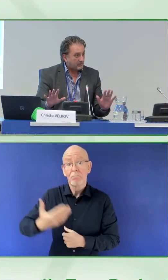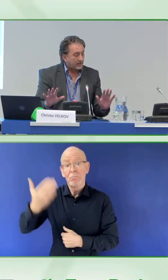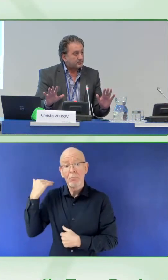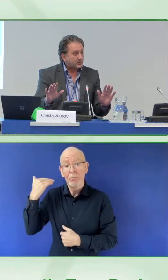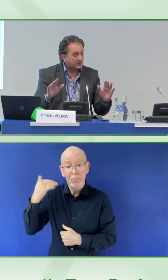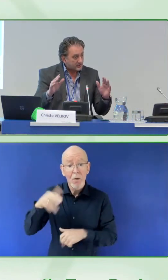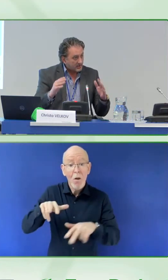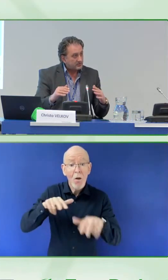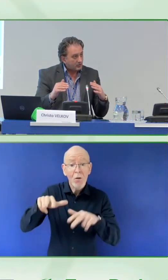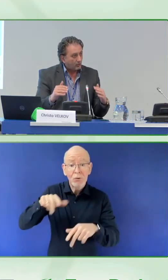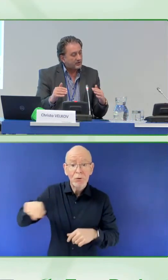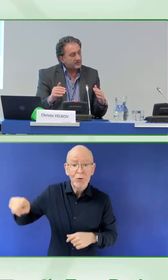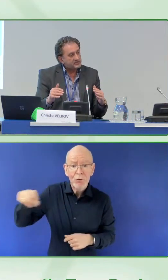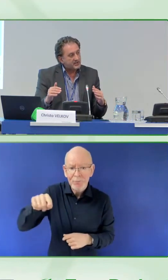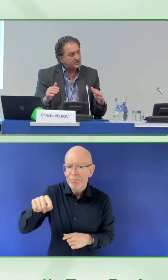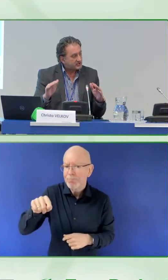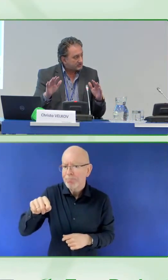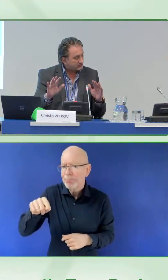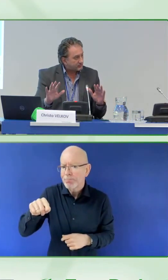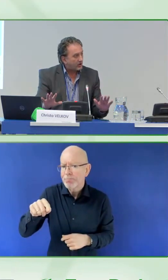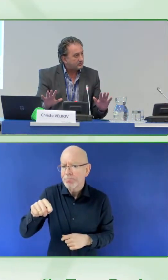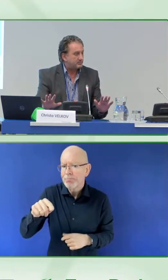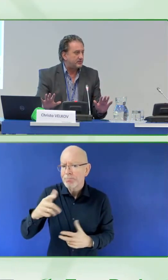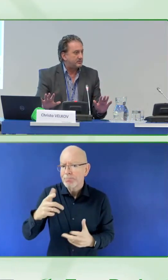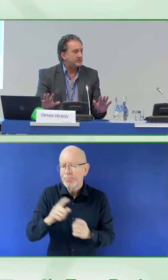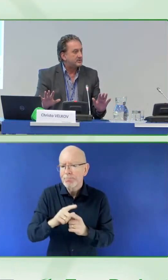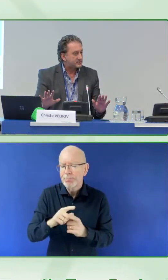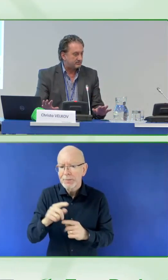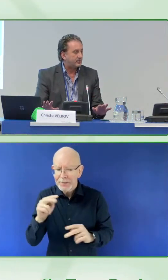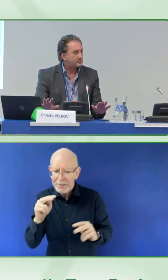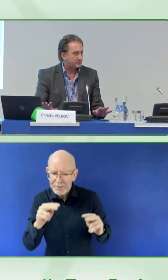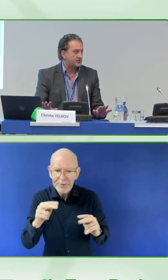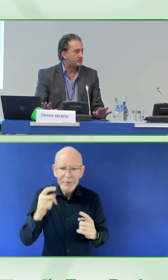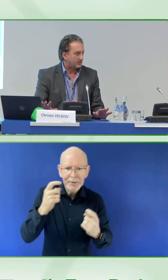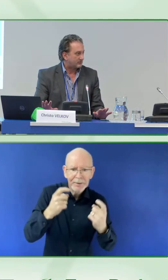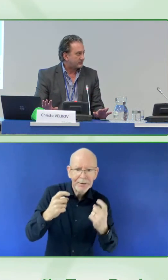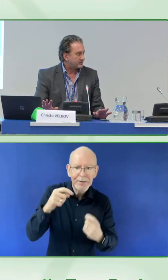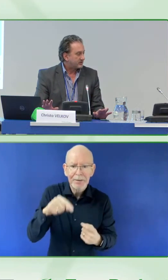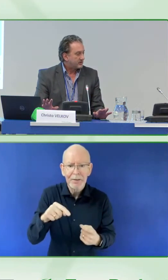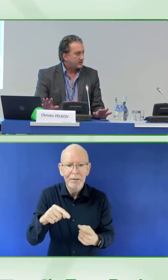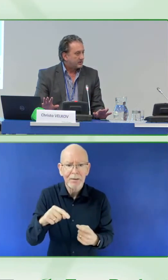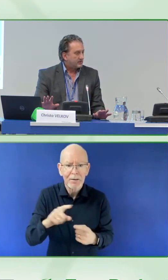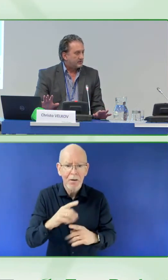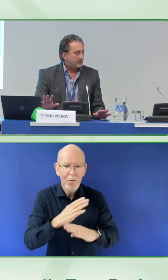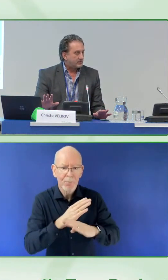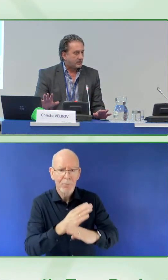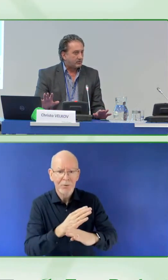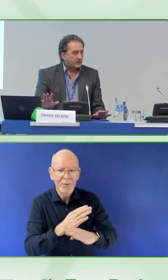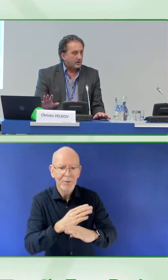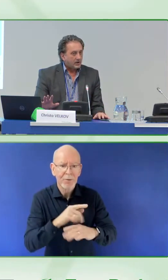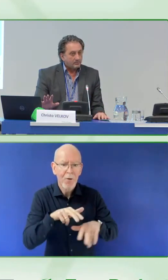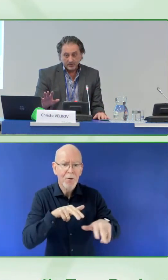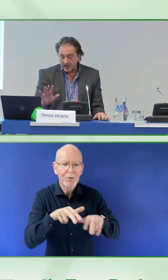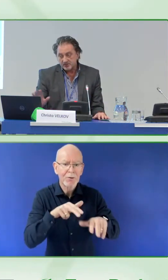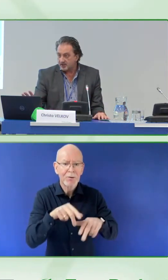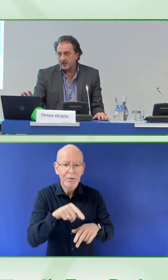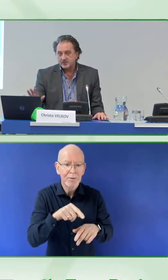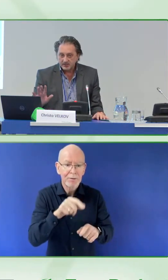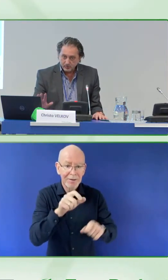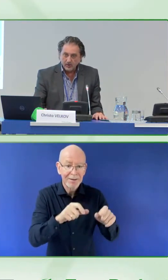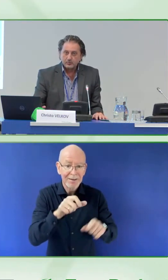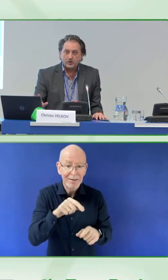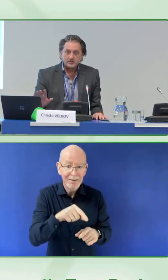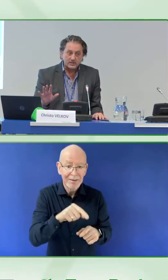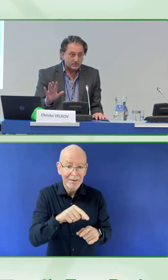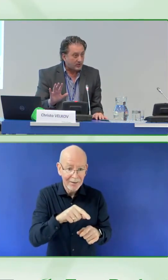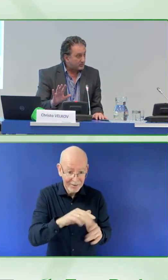Think about that. Protect the organization from the people it is supposed to serve. You know, but that's the case.